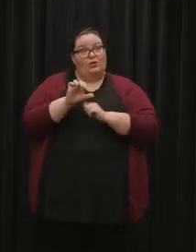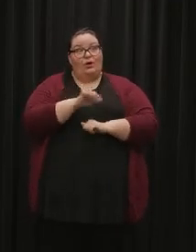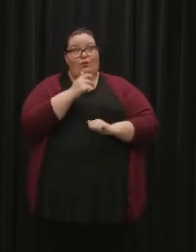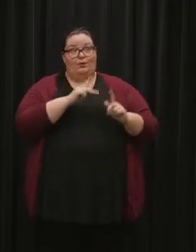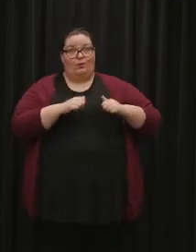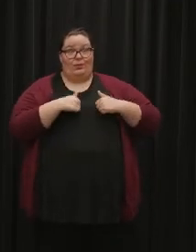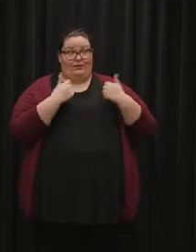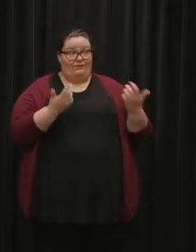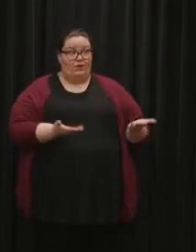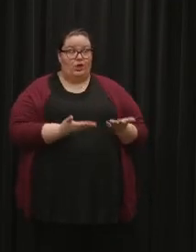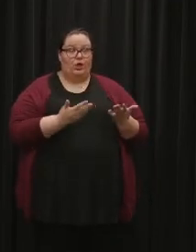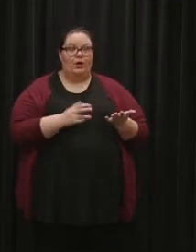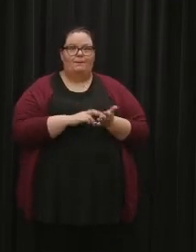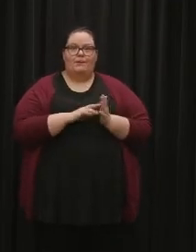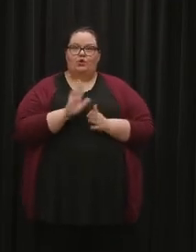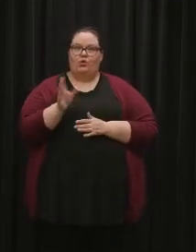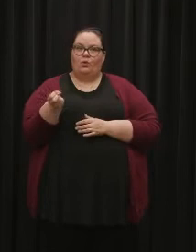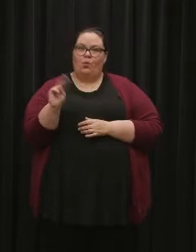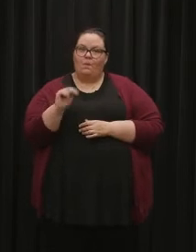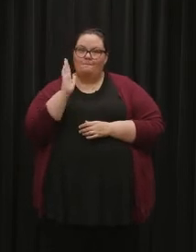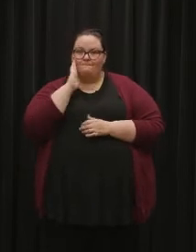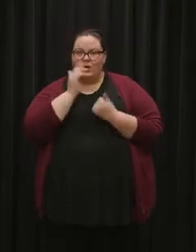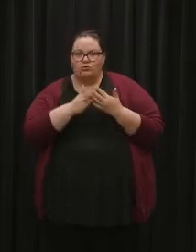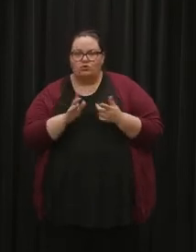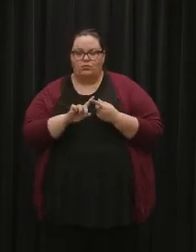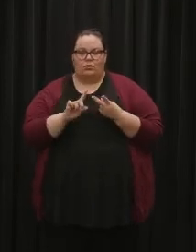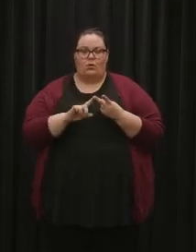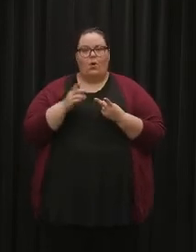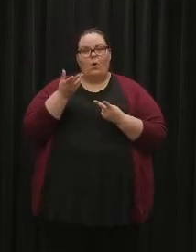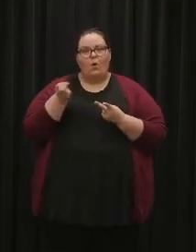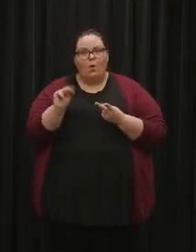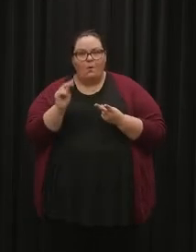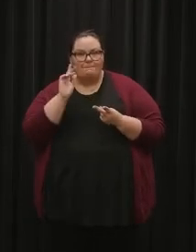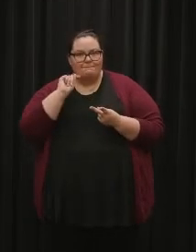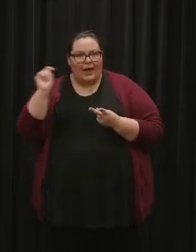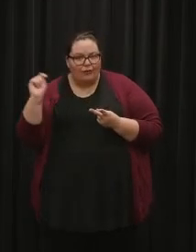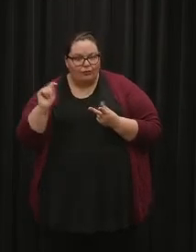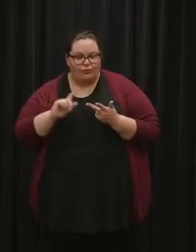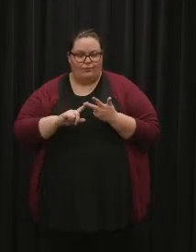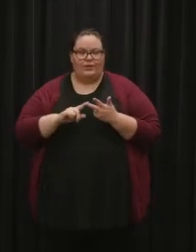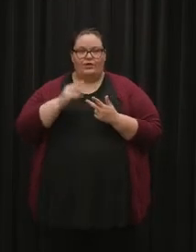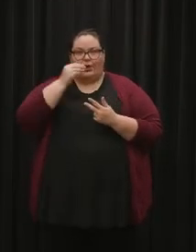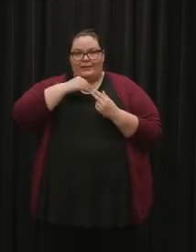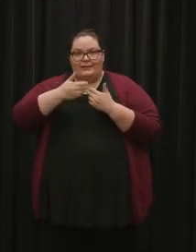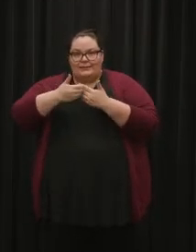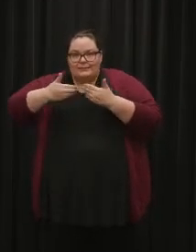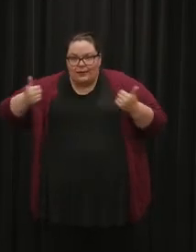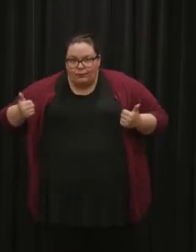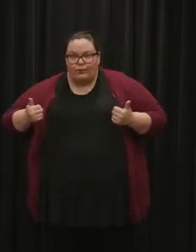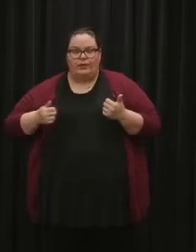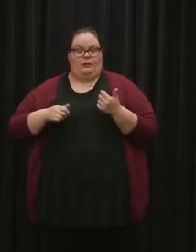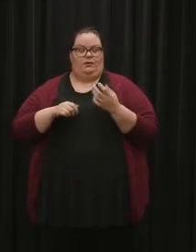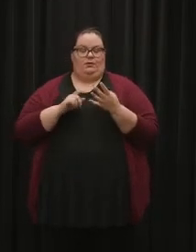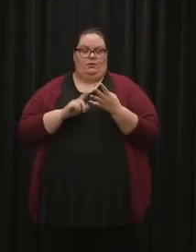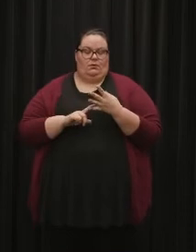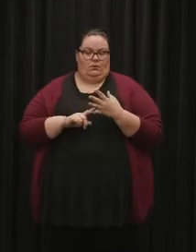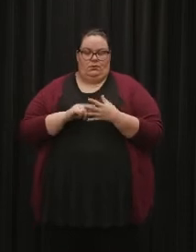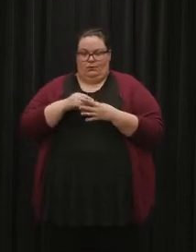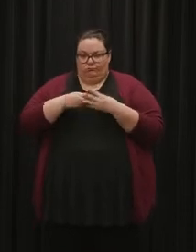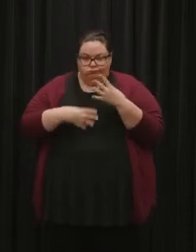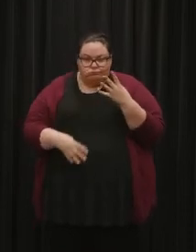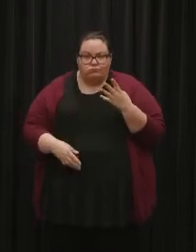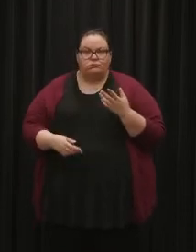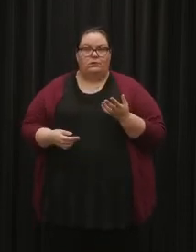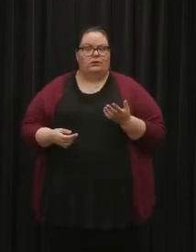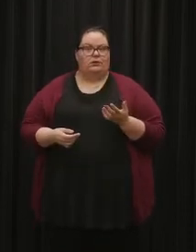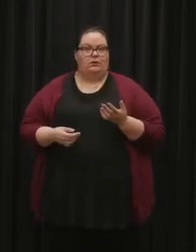other people, you must have your own bedroom. You must have your own bathroom. You must eat your meals separate from the rest of the